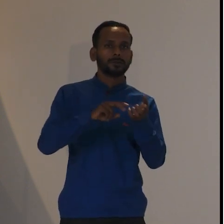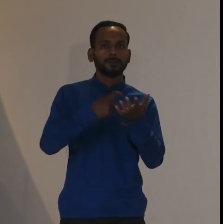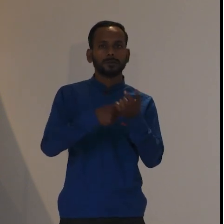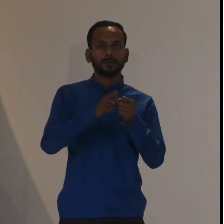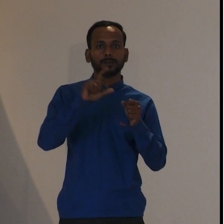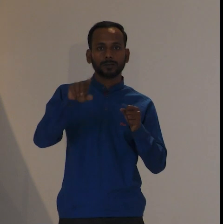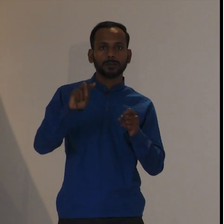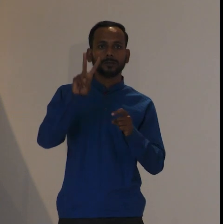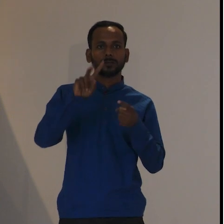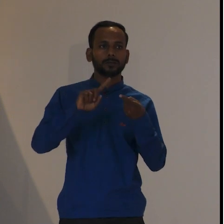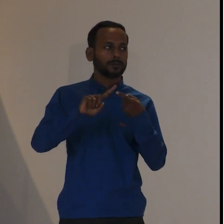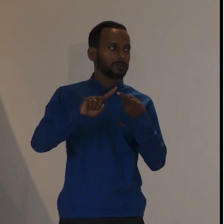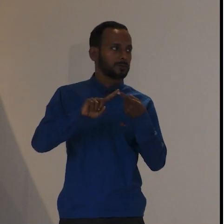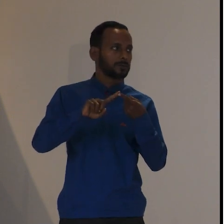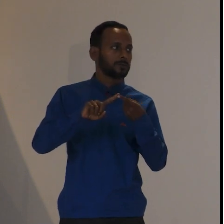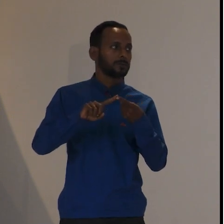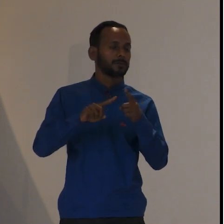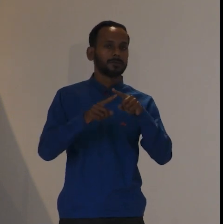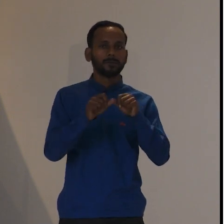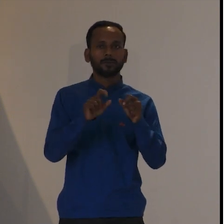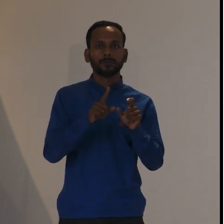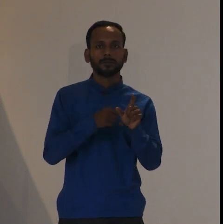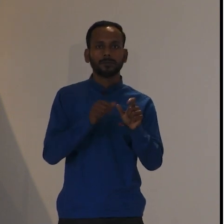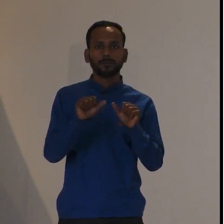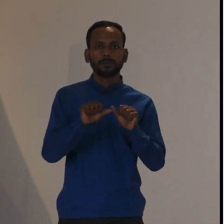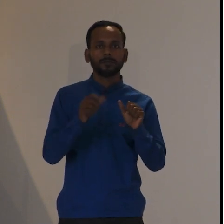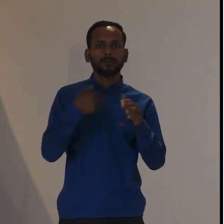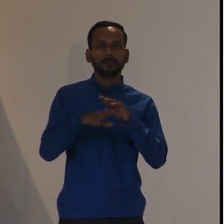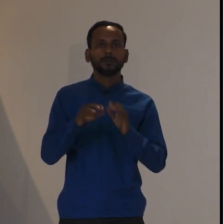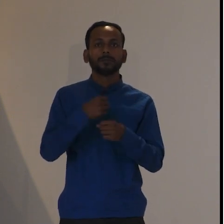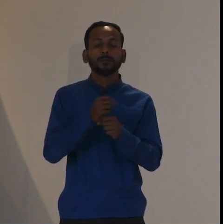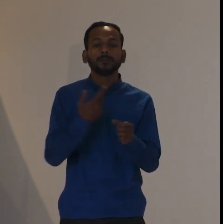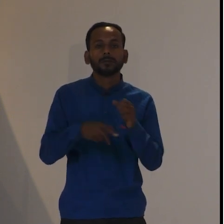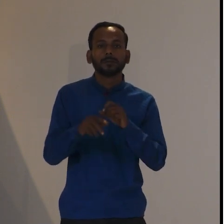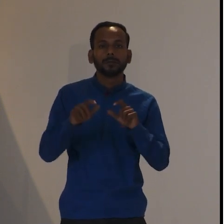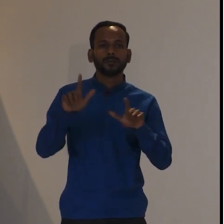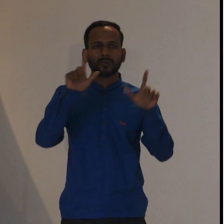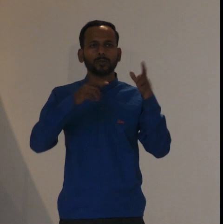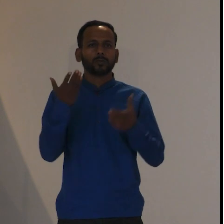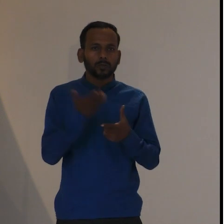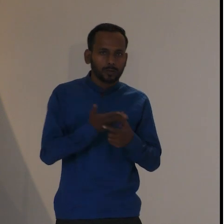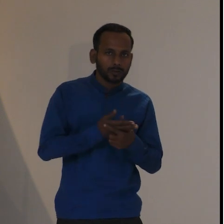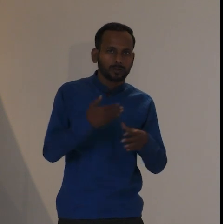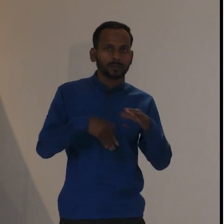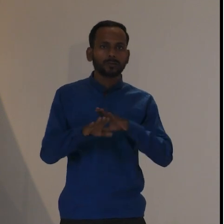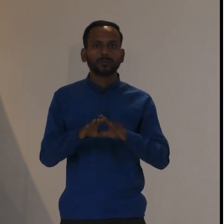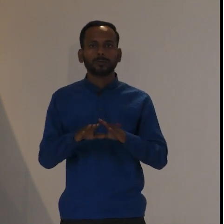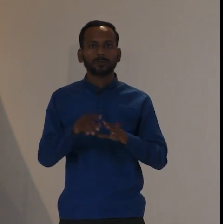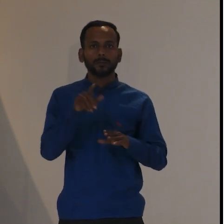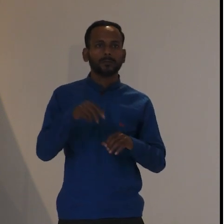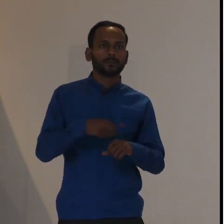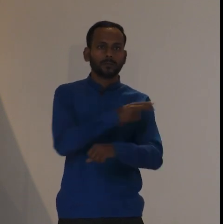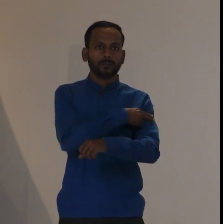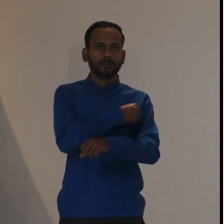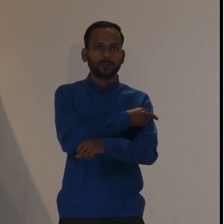of Bangalore? To answer that, I'm creating a documentary on the life of S.L. Bhatia. S.L. Bhatia is a surgeon and